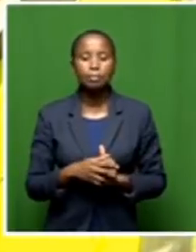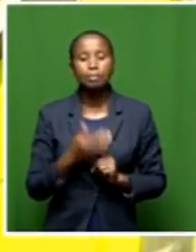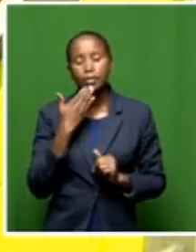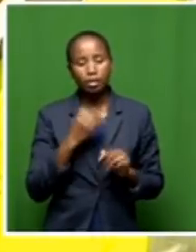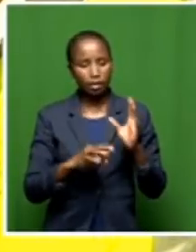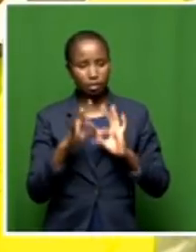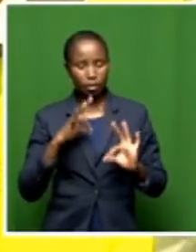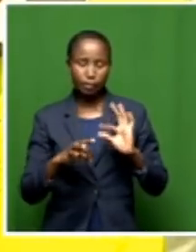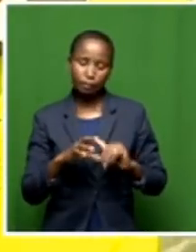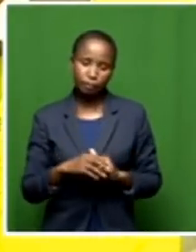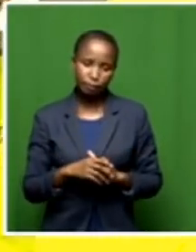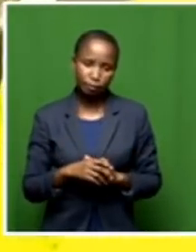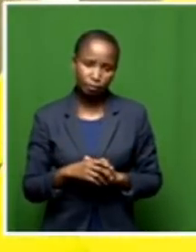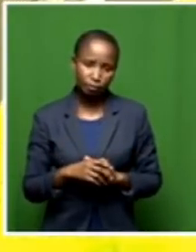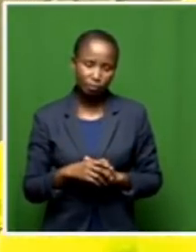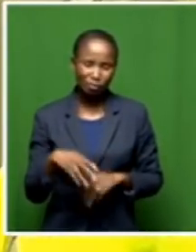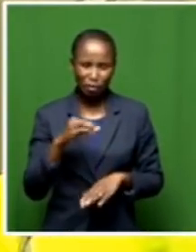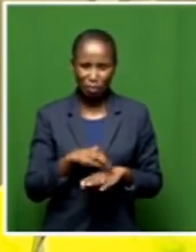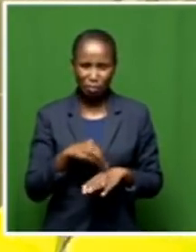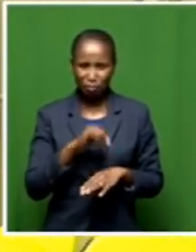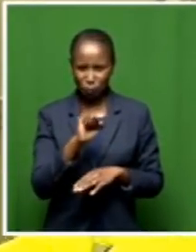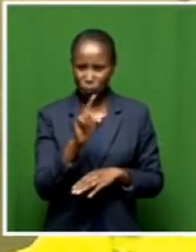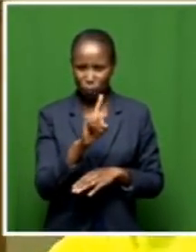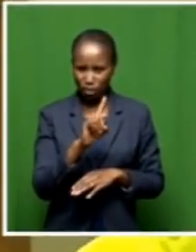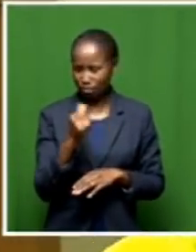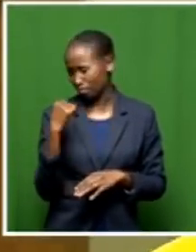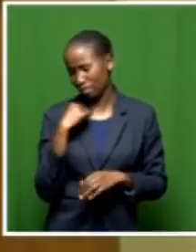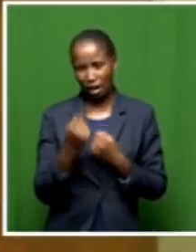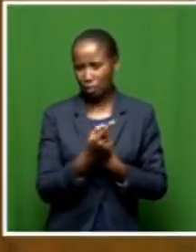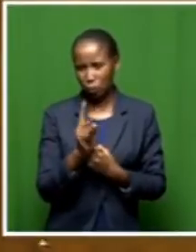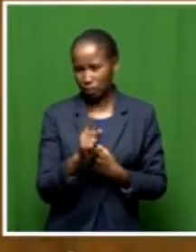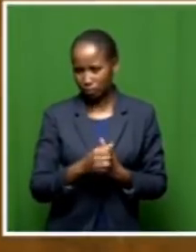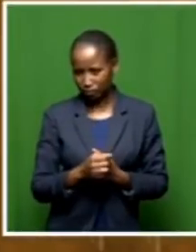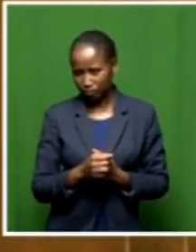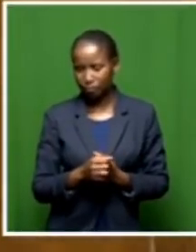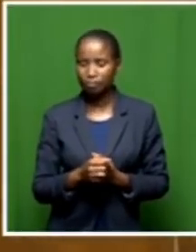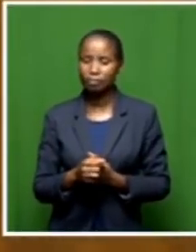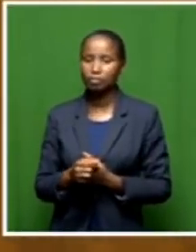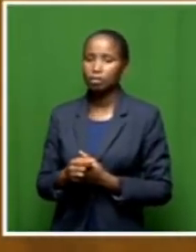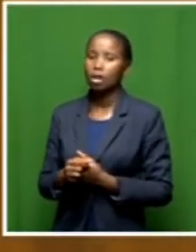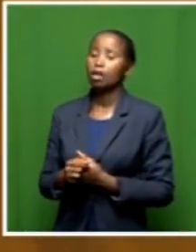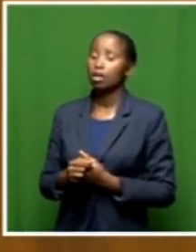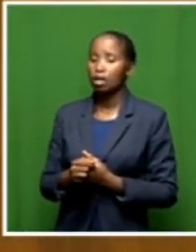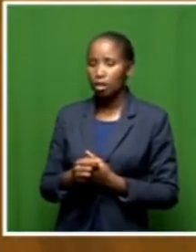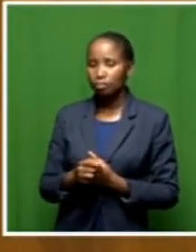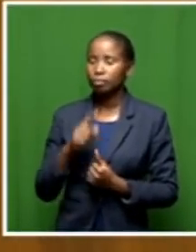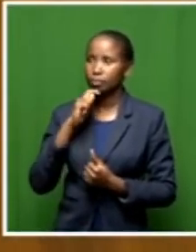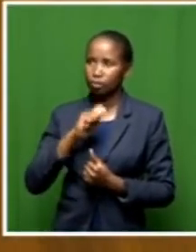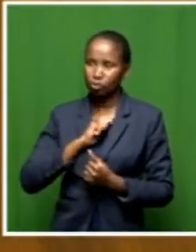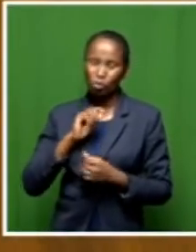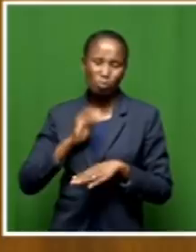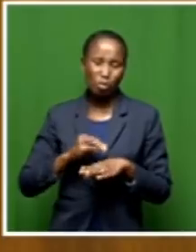you've experienced yesterday, what are those? We haven't really experienced much problems. It's just that